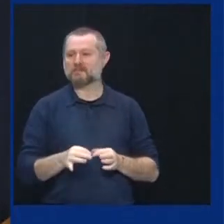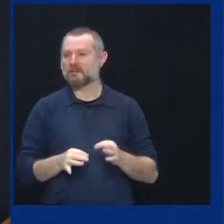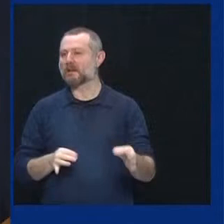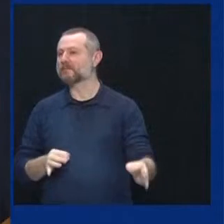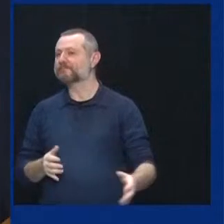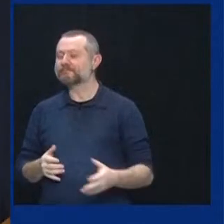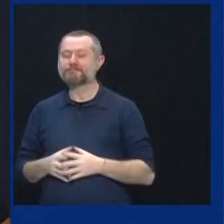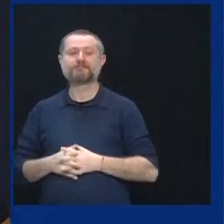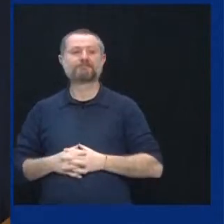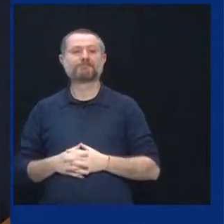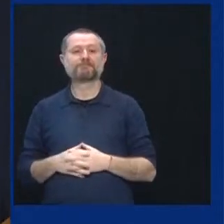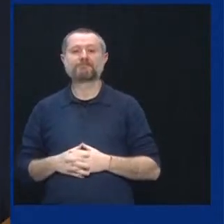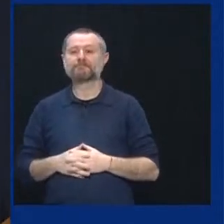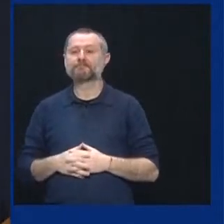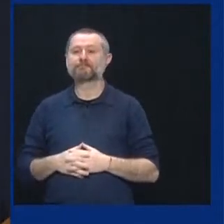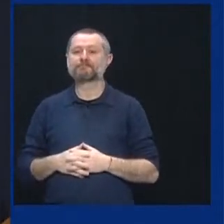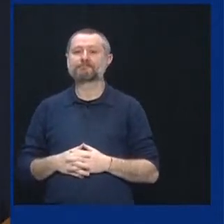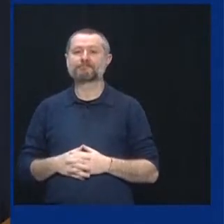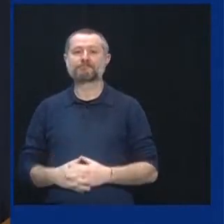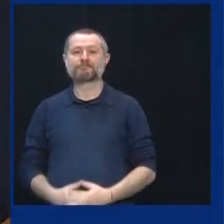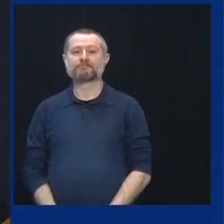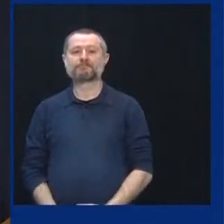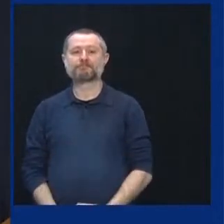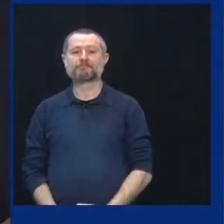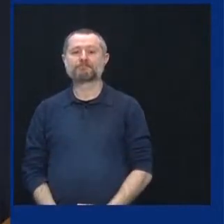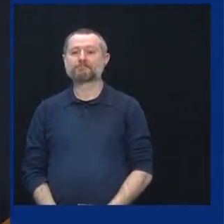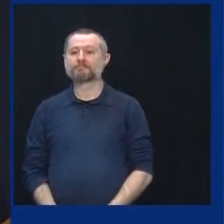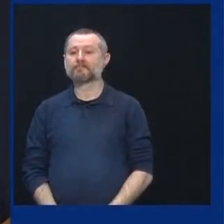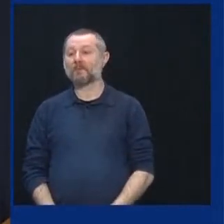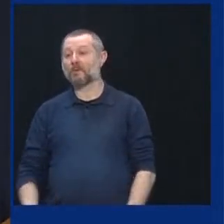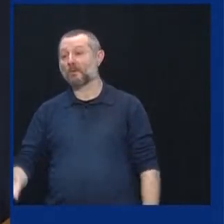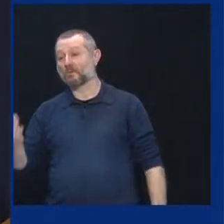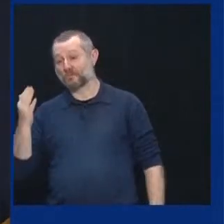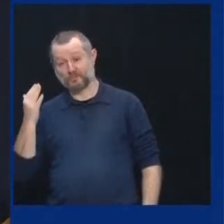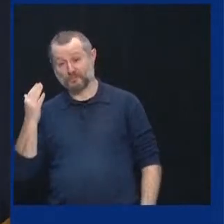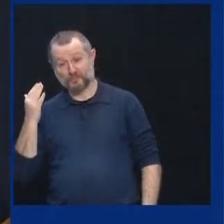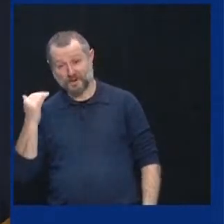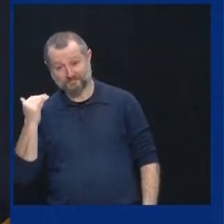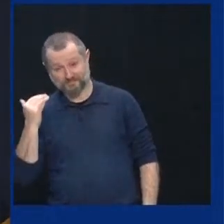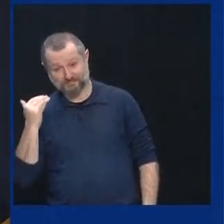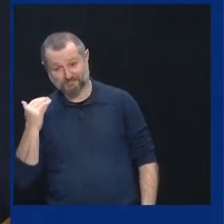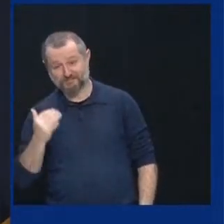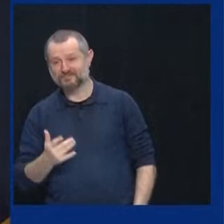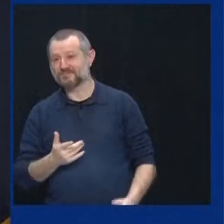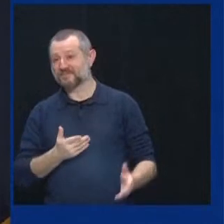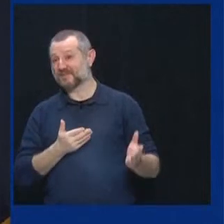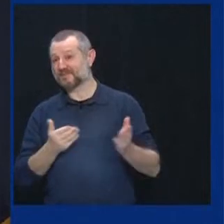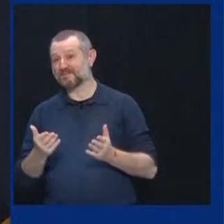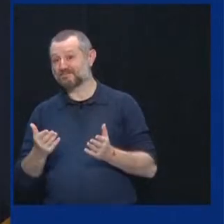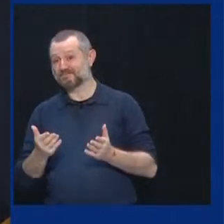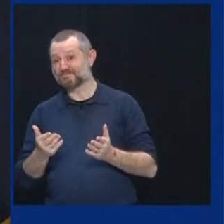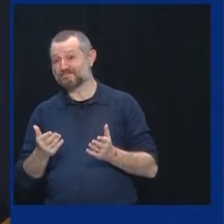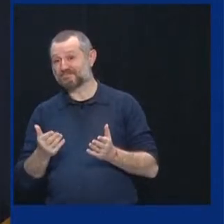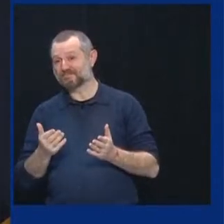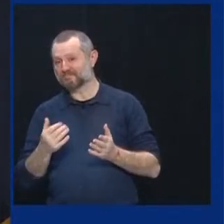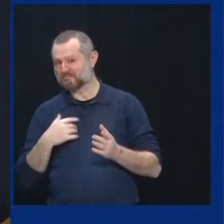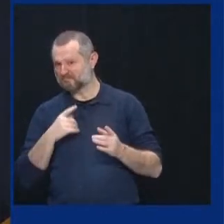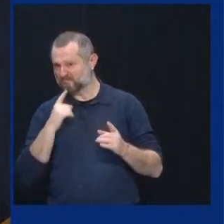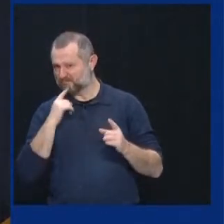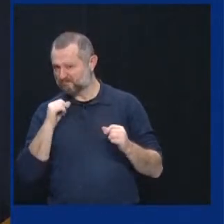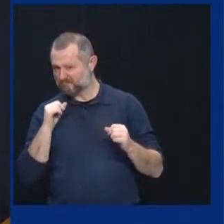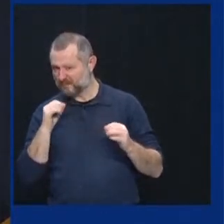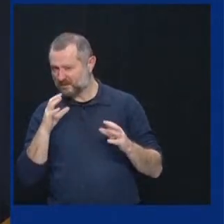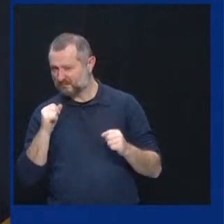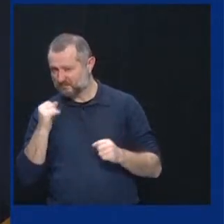We don't know specifically because they're all individual deliveries. You know, it's amazing when you think about it, Jeff,